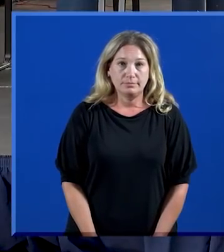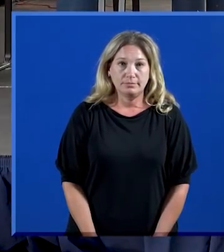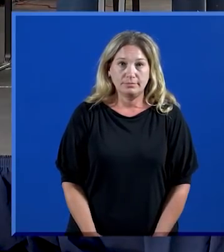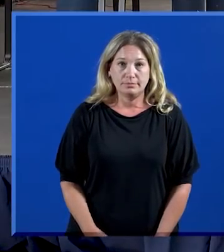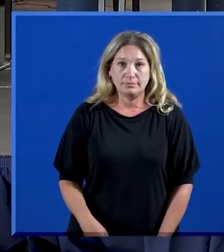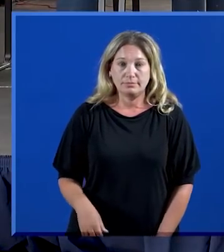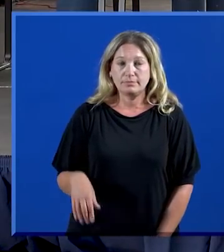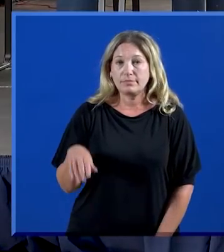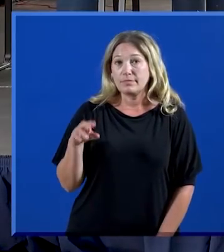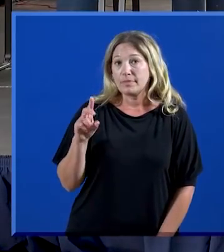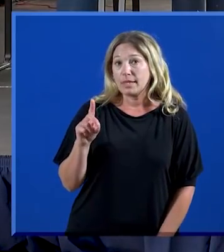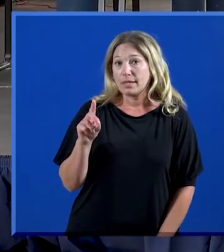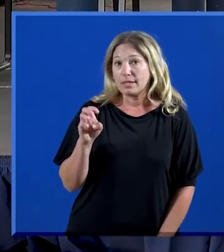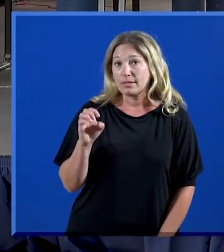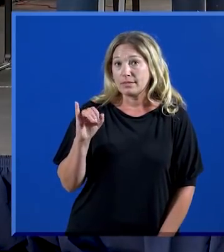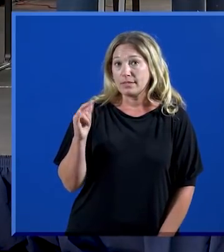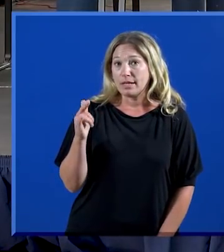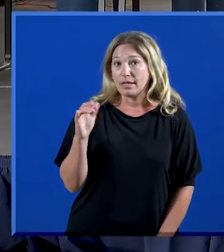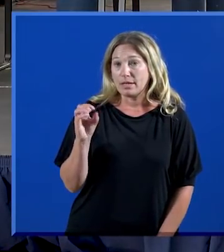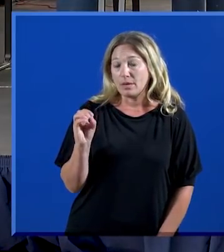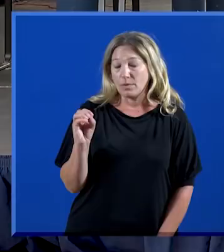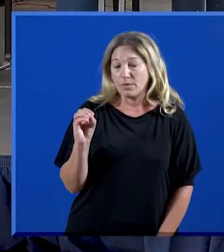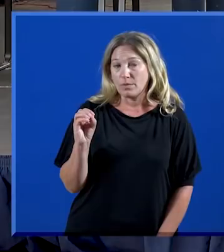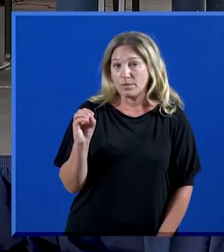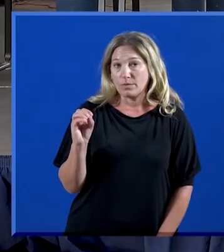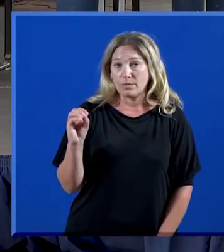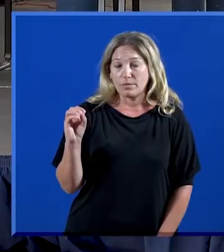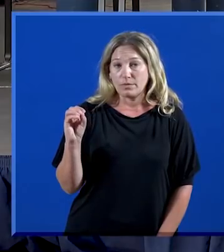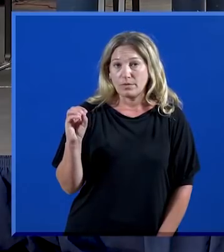Diego Ruiz Navarro.